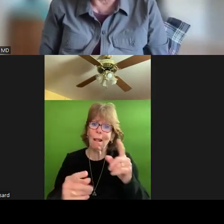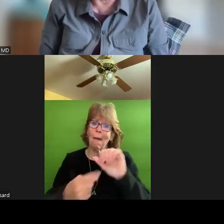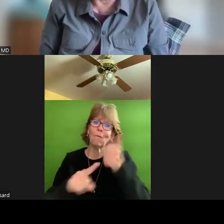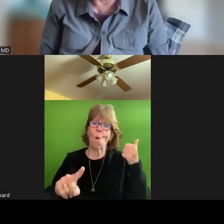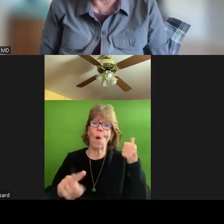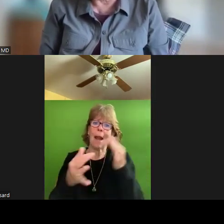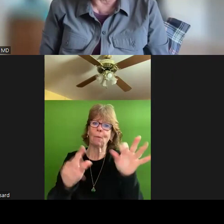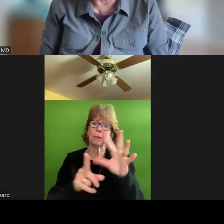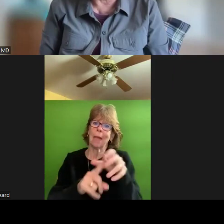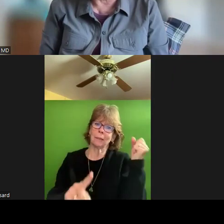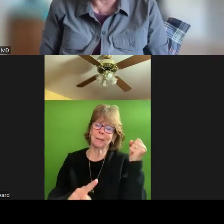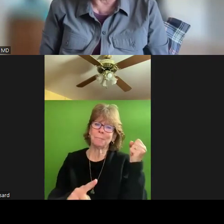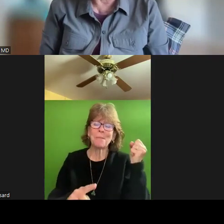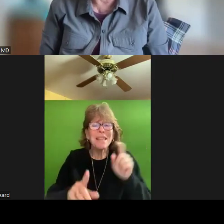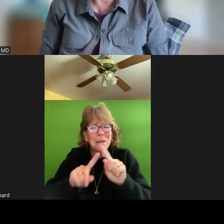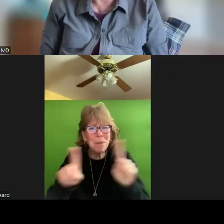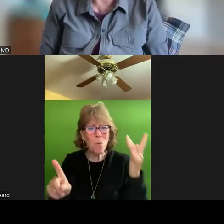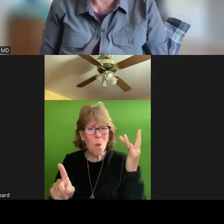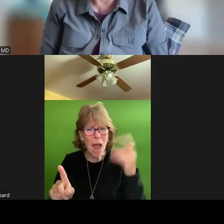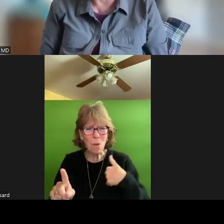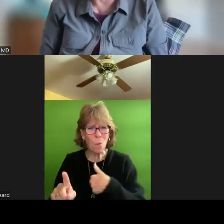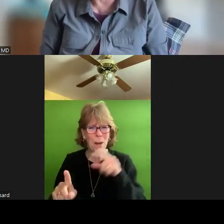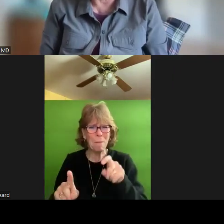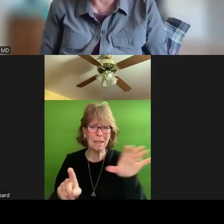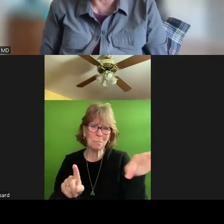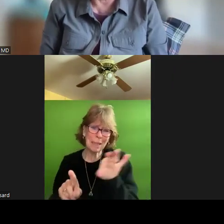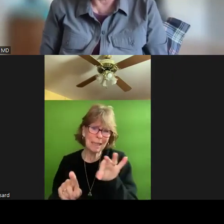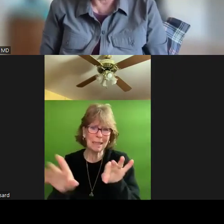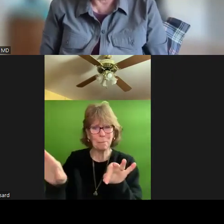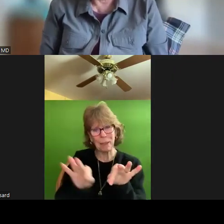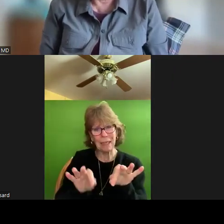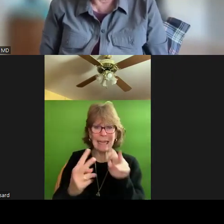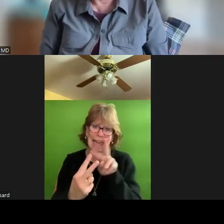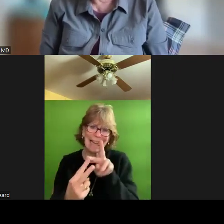choose ASL or spoken language is a false dichotomy.